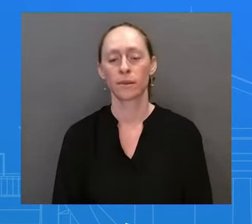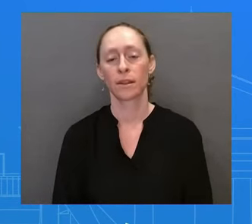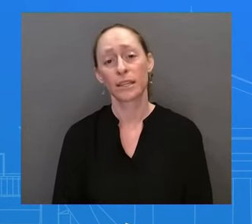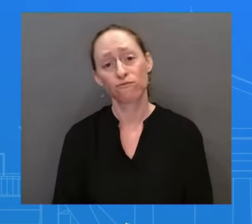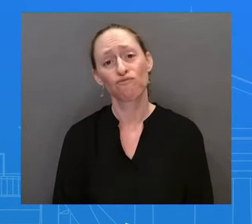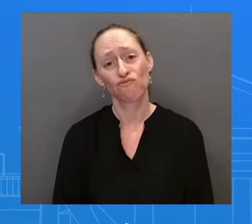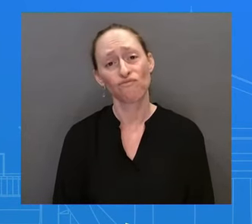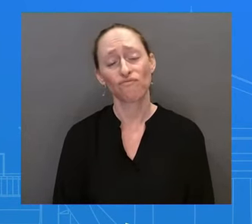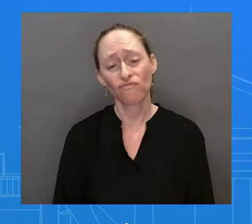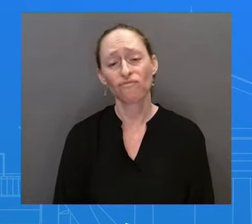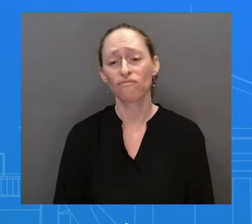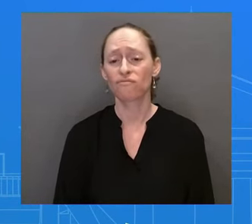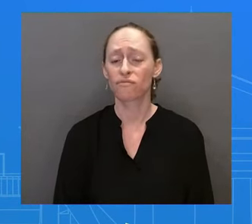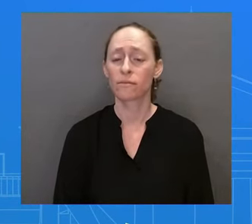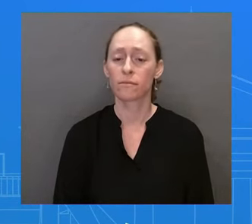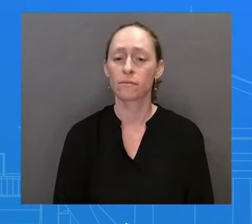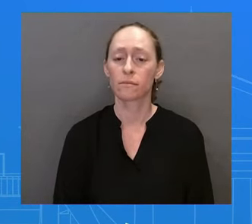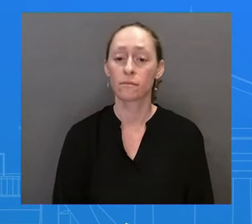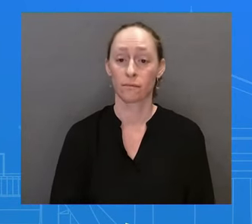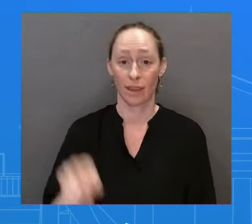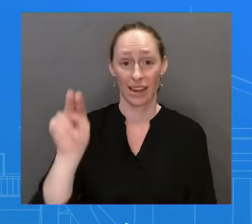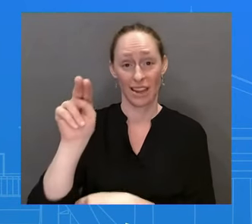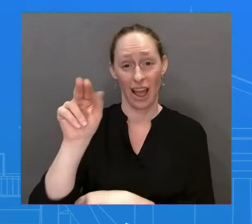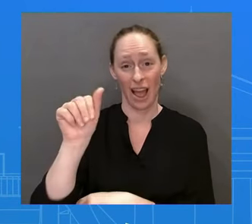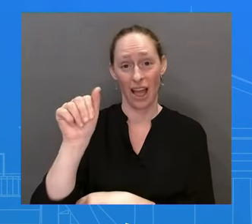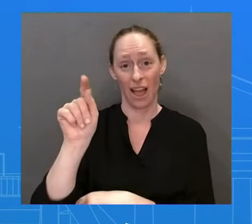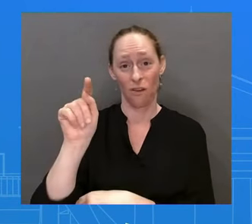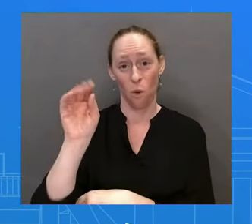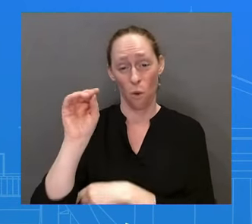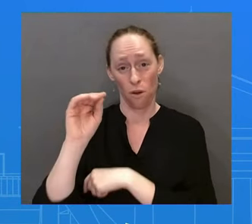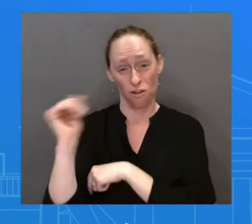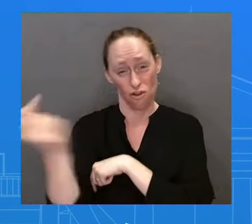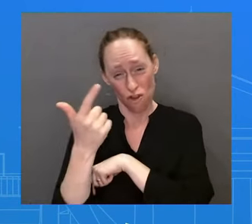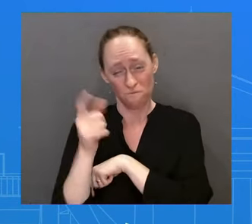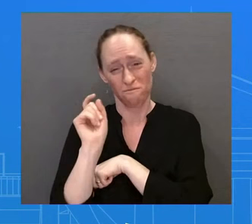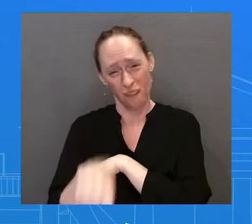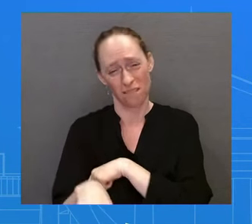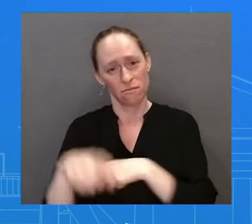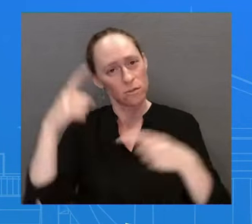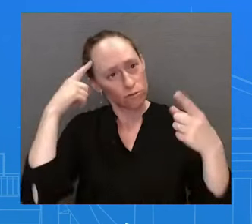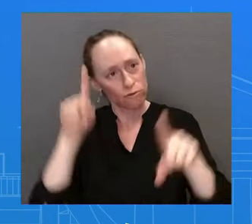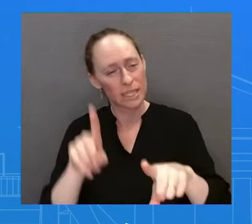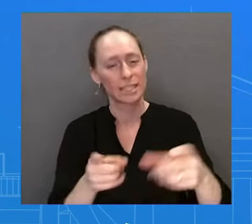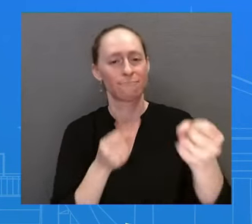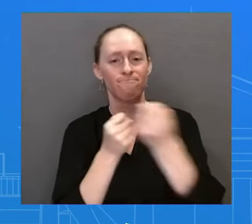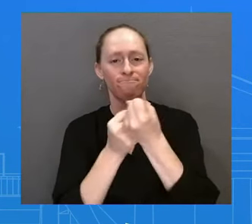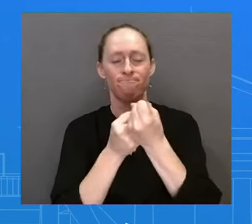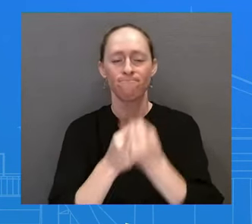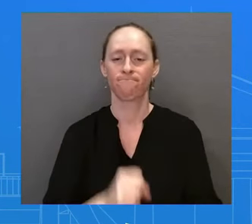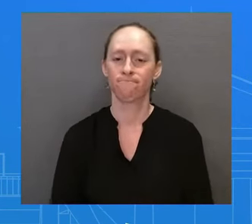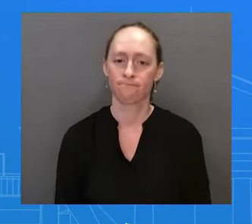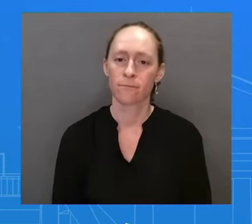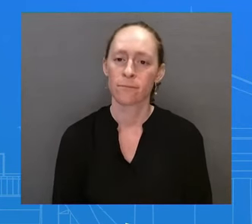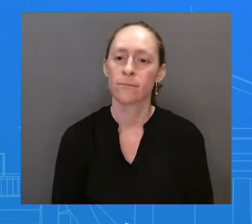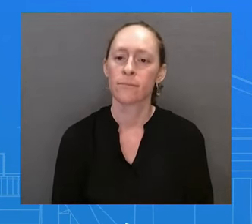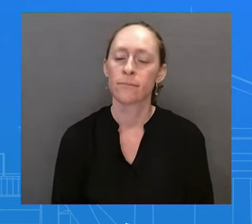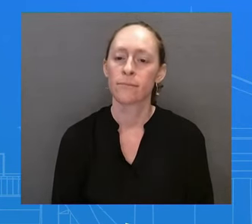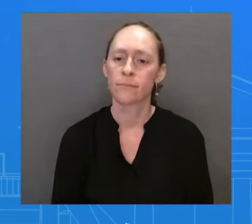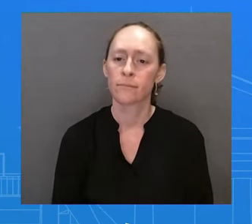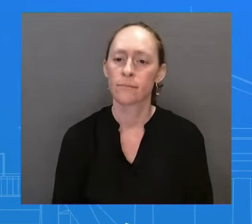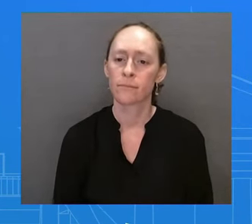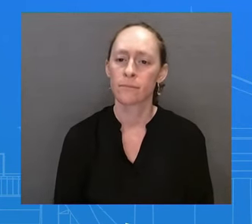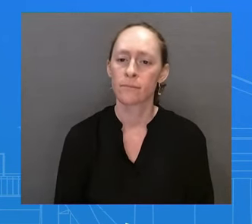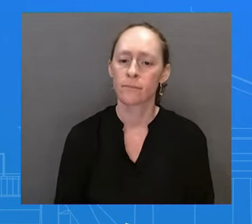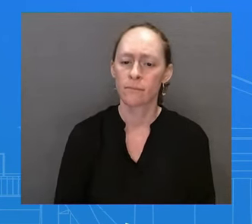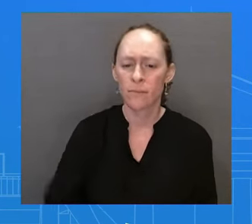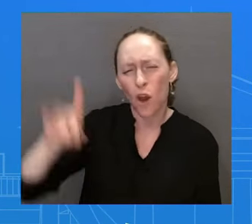a transformative leader. I think I'd leave it at that. Thank you. I wanted to follow up on Cuba. Has there been any conversation